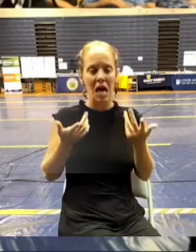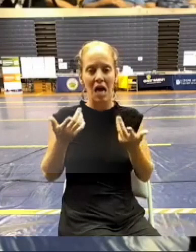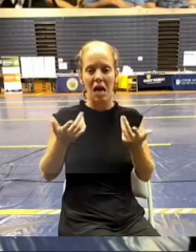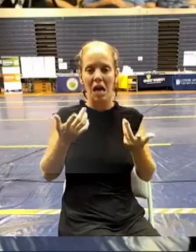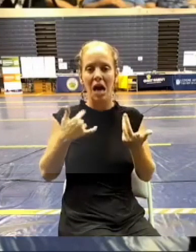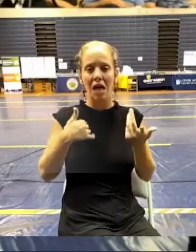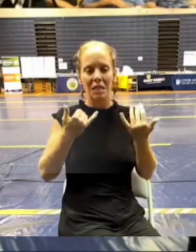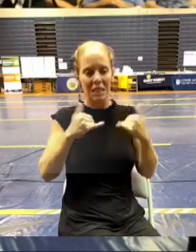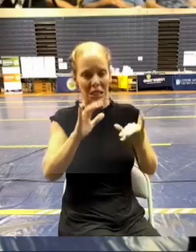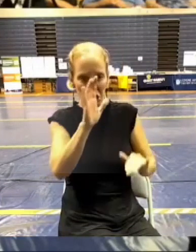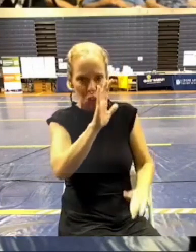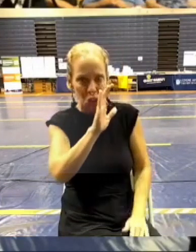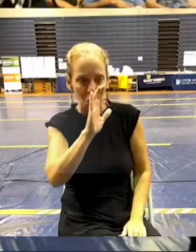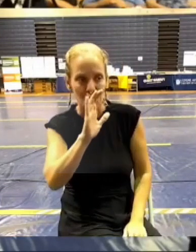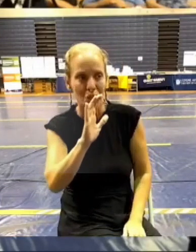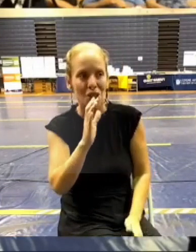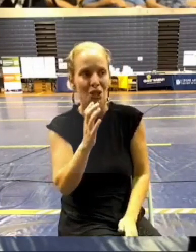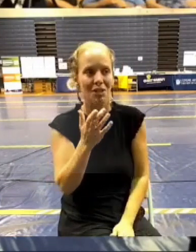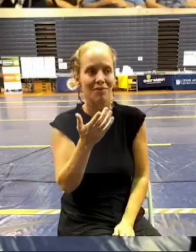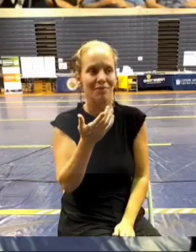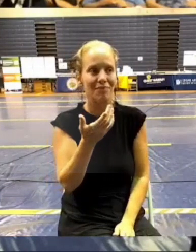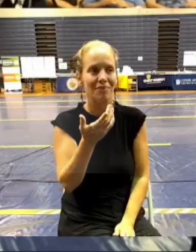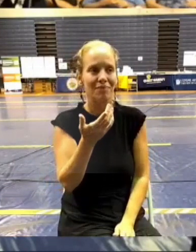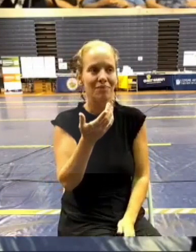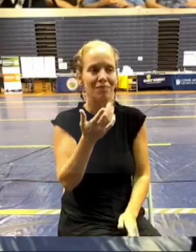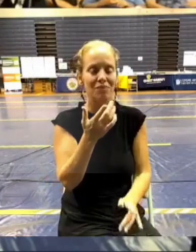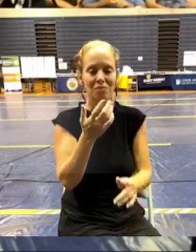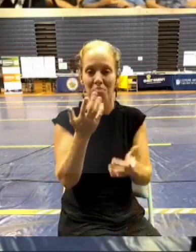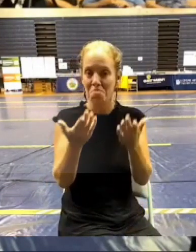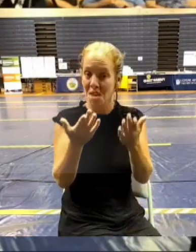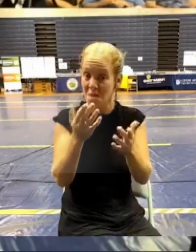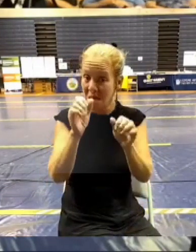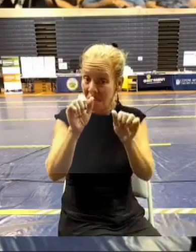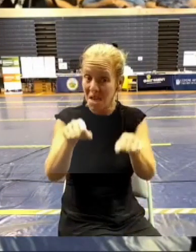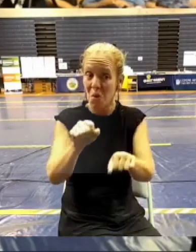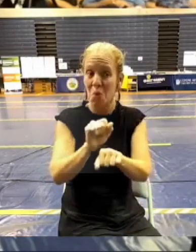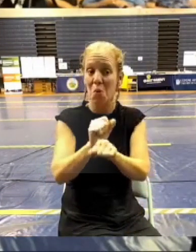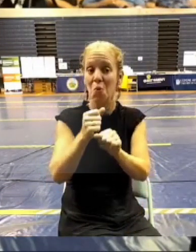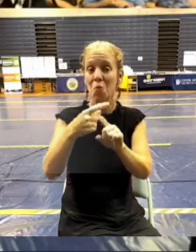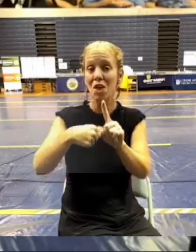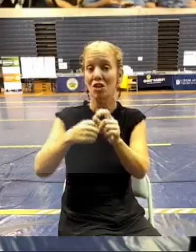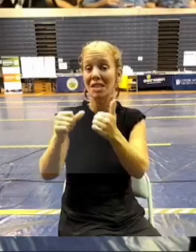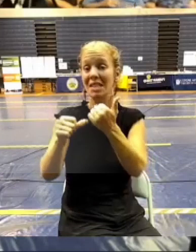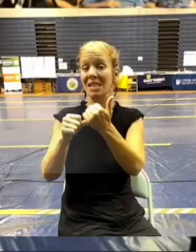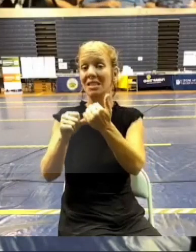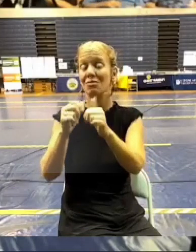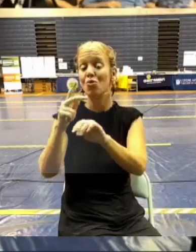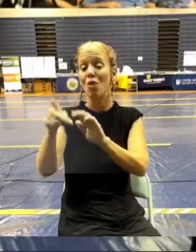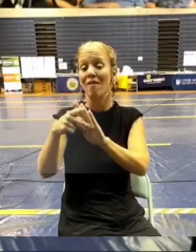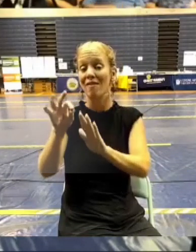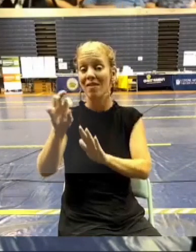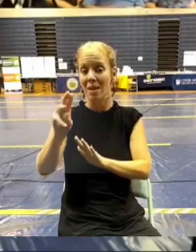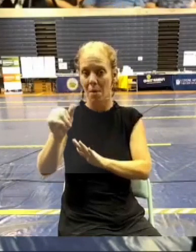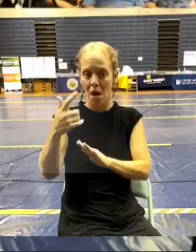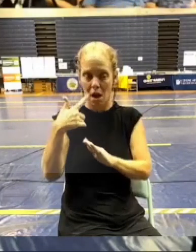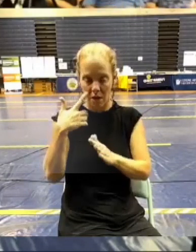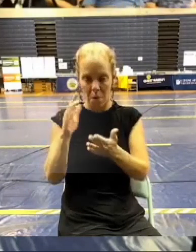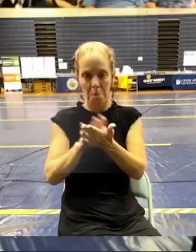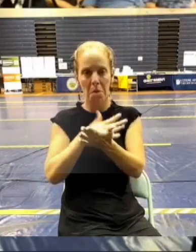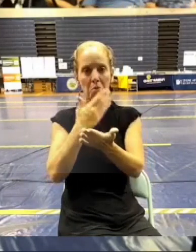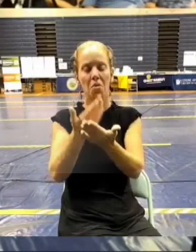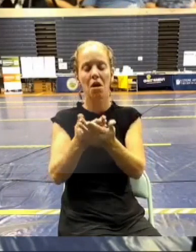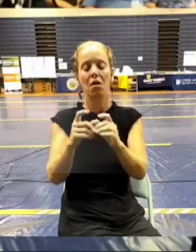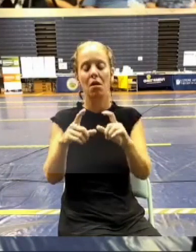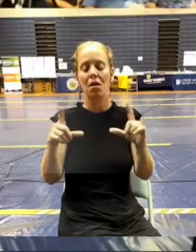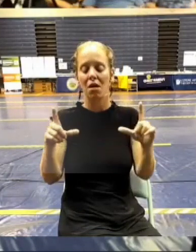look. We've been trying to look to maybe work with the rental assistance program from FEMA. And then we get this